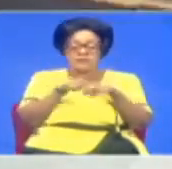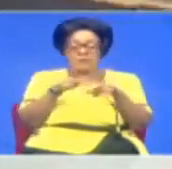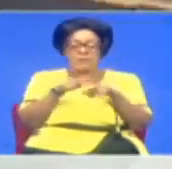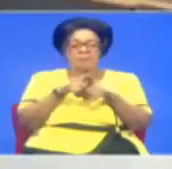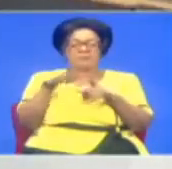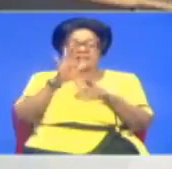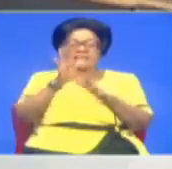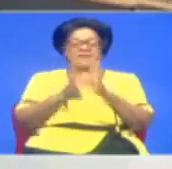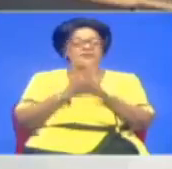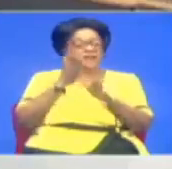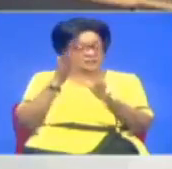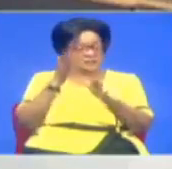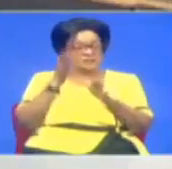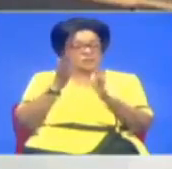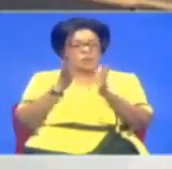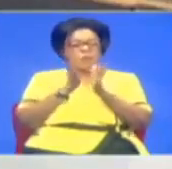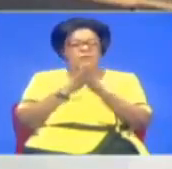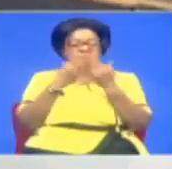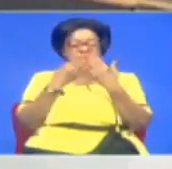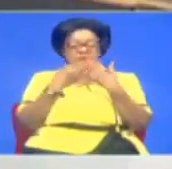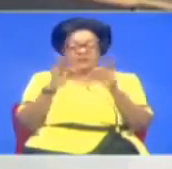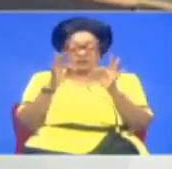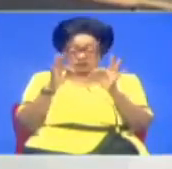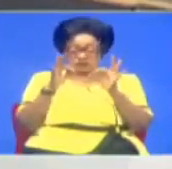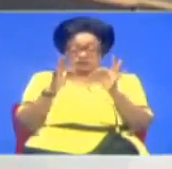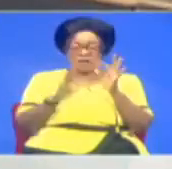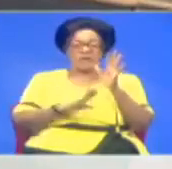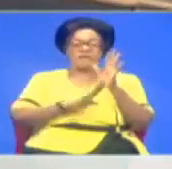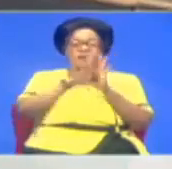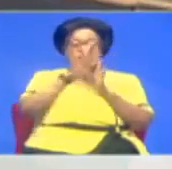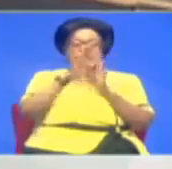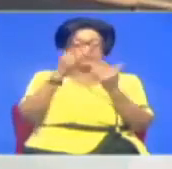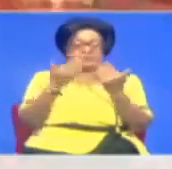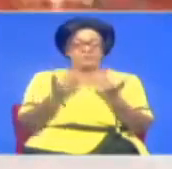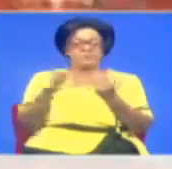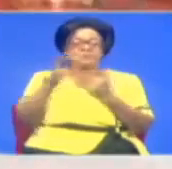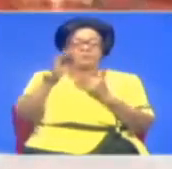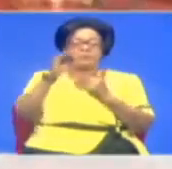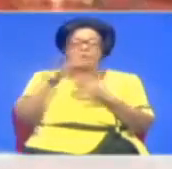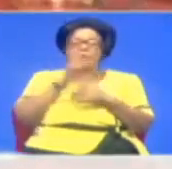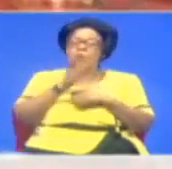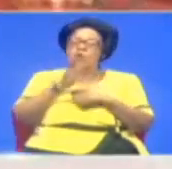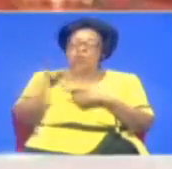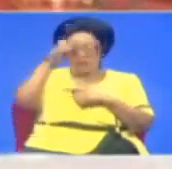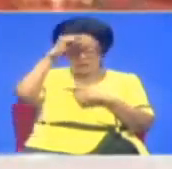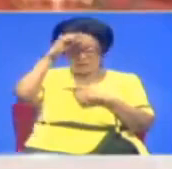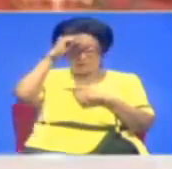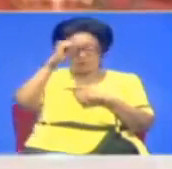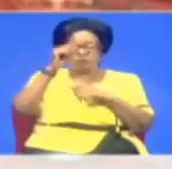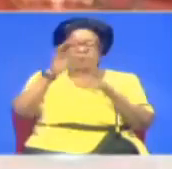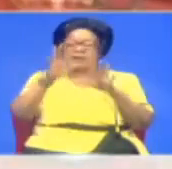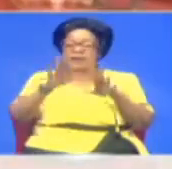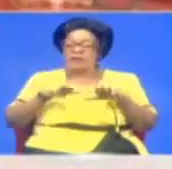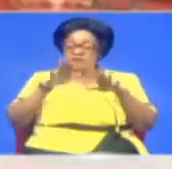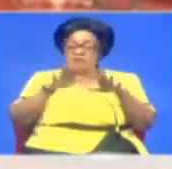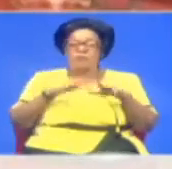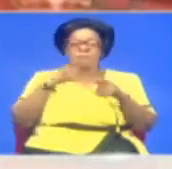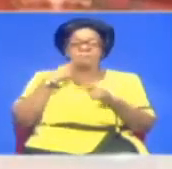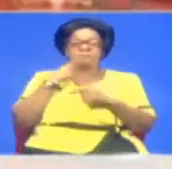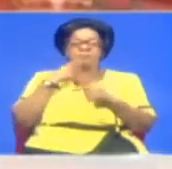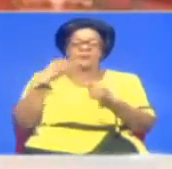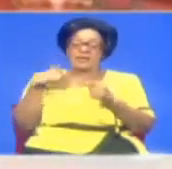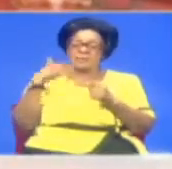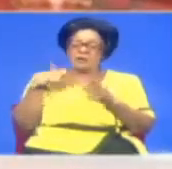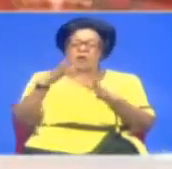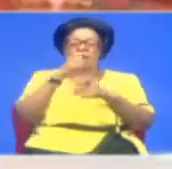efficacy. With fresh development in the scientific field, Interpol has also warned governments to be vigilant, stating that criminal organizations